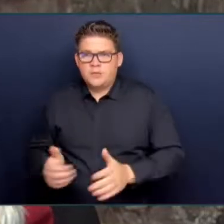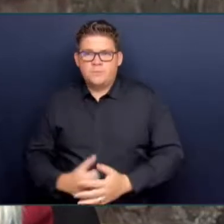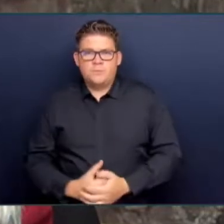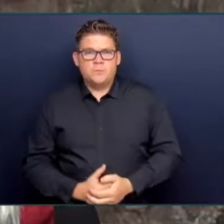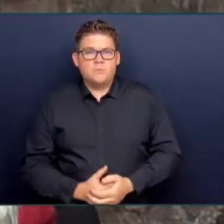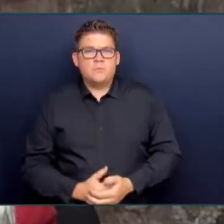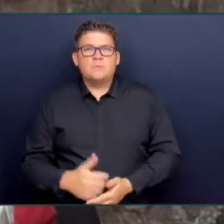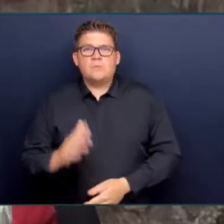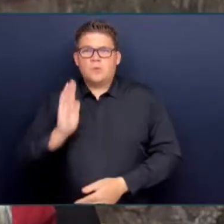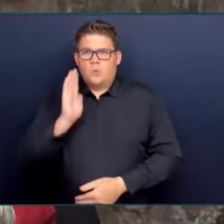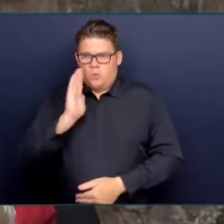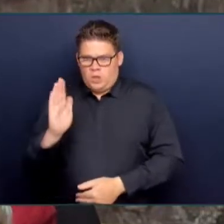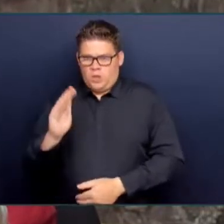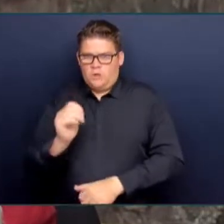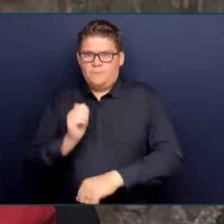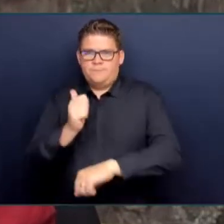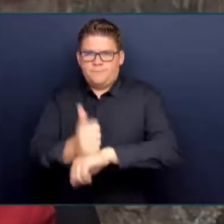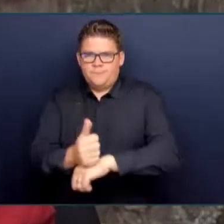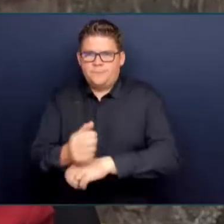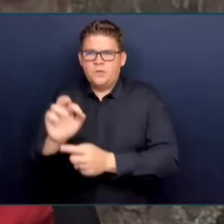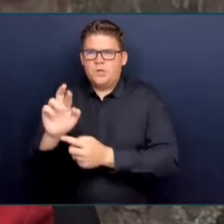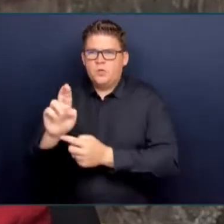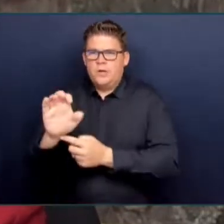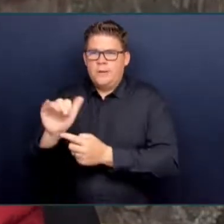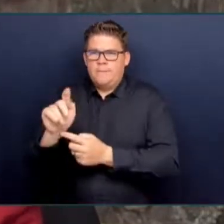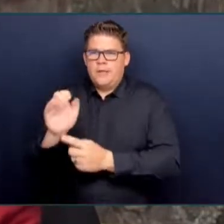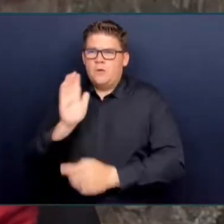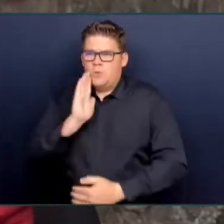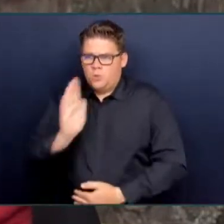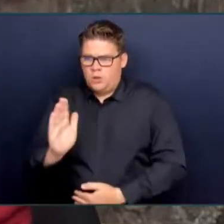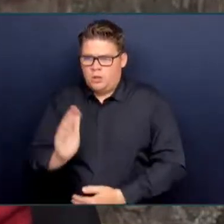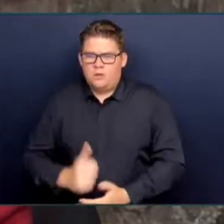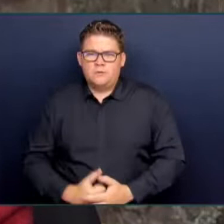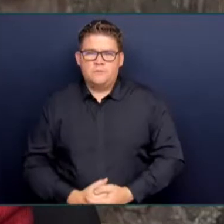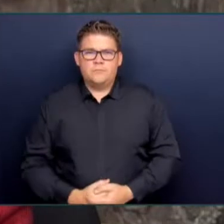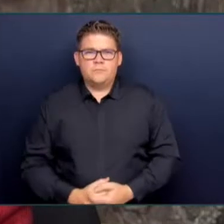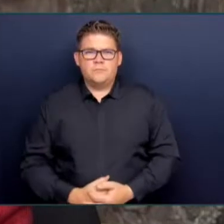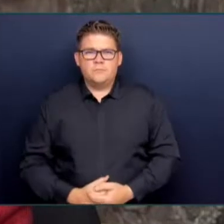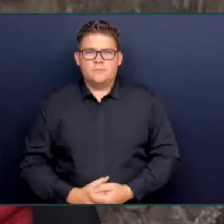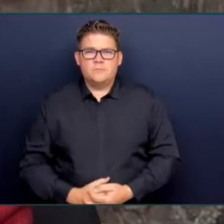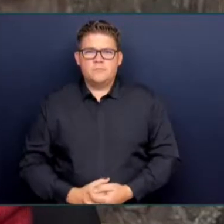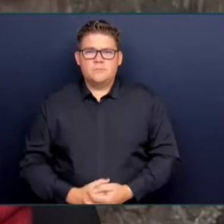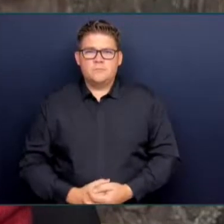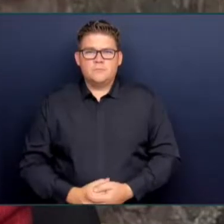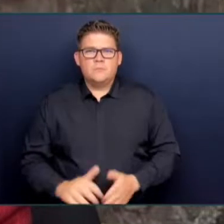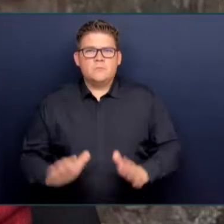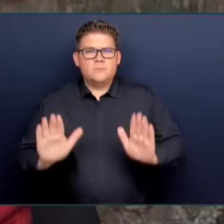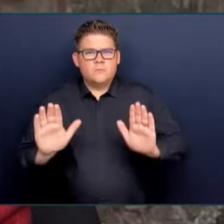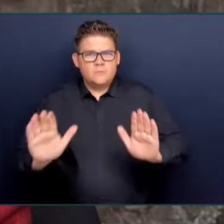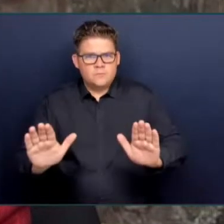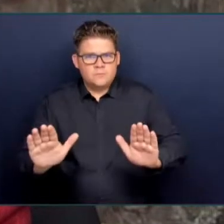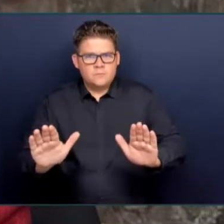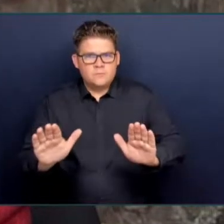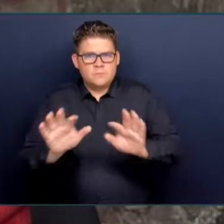really important. I think it's really important to remind everybody